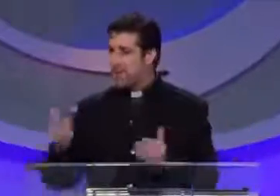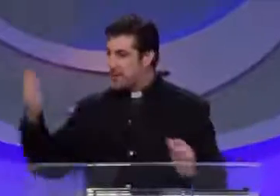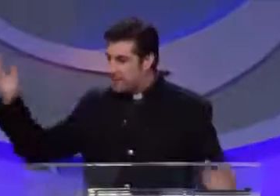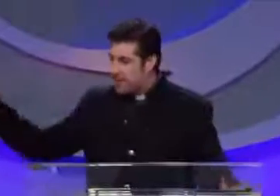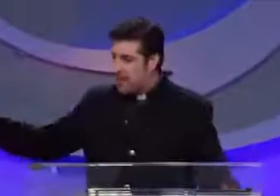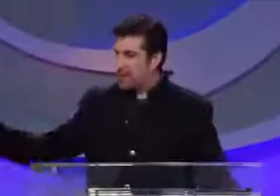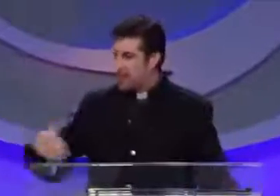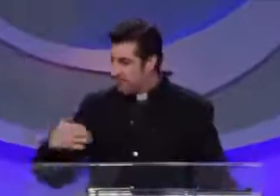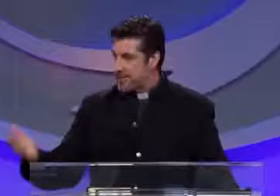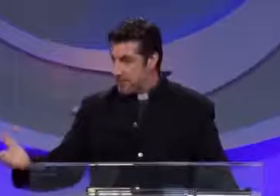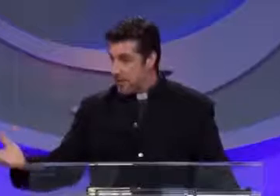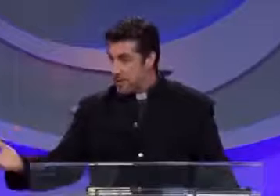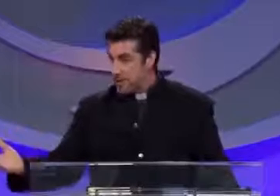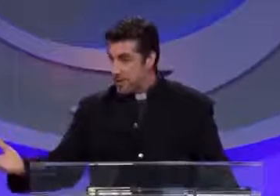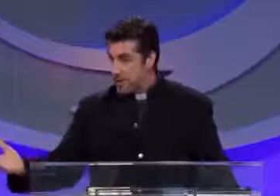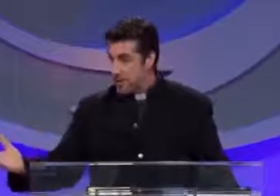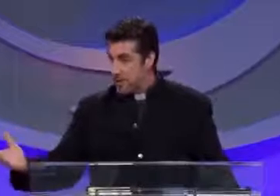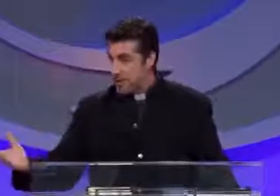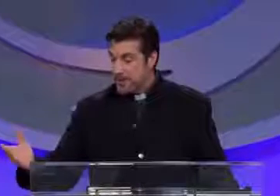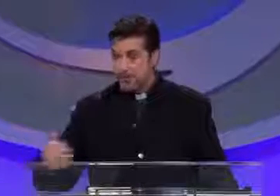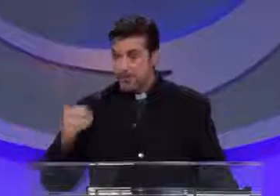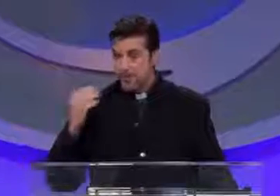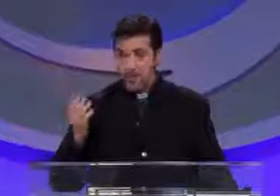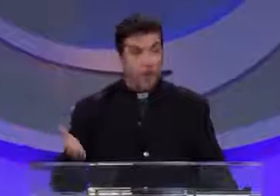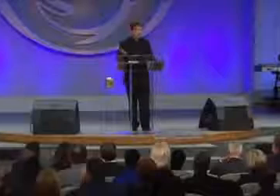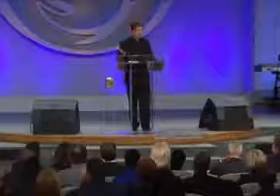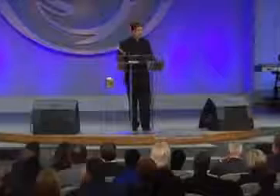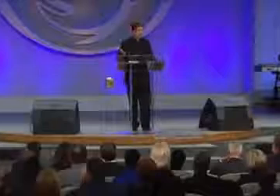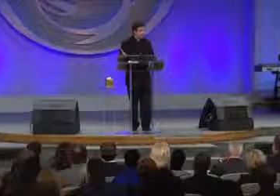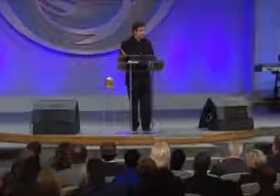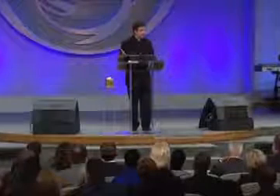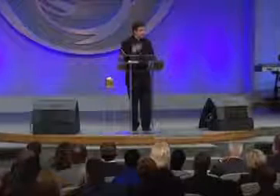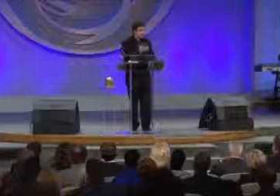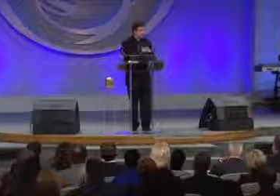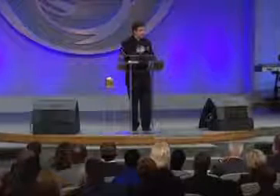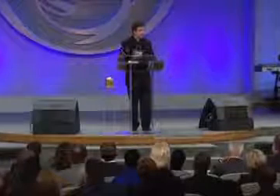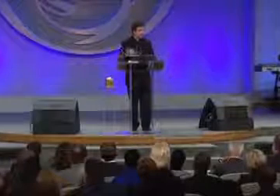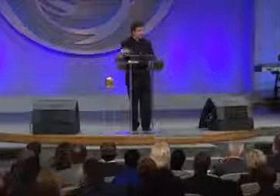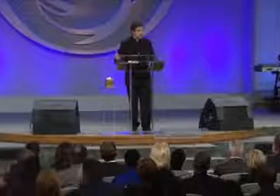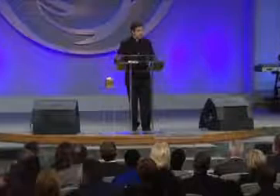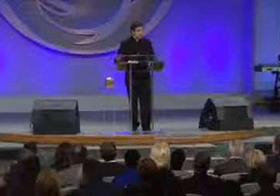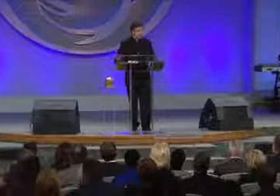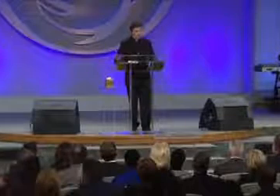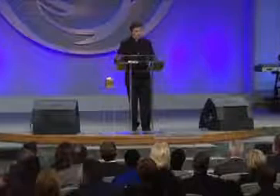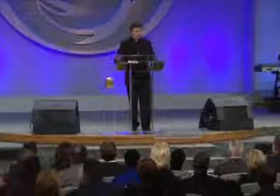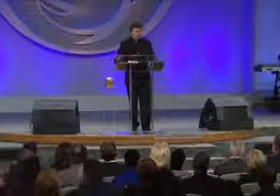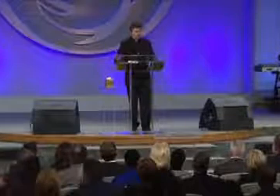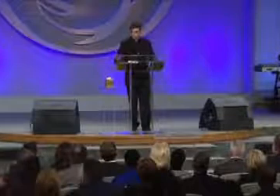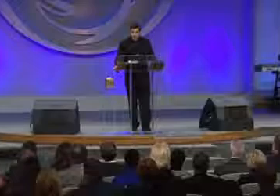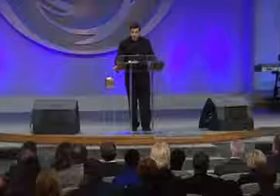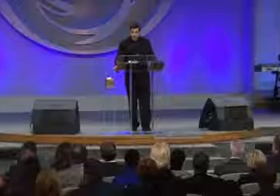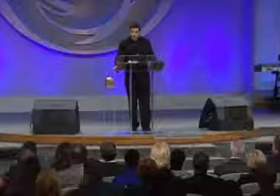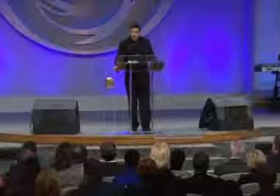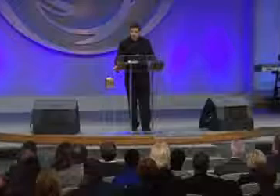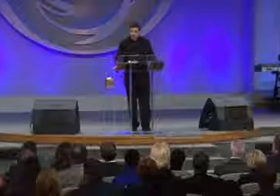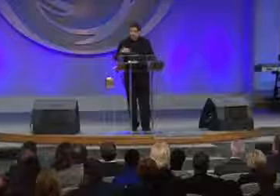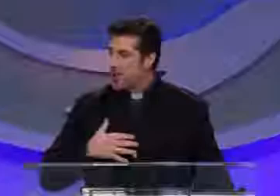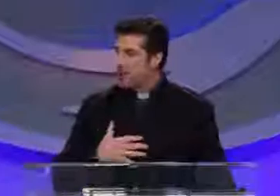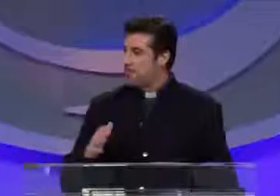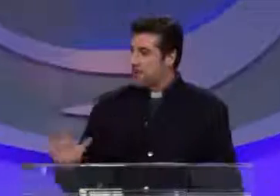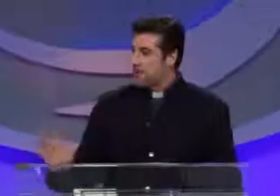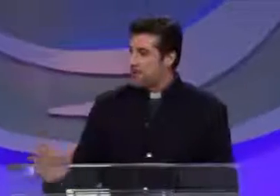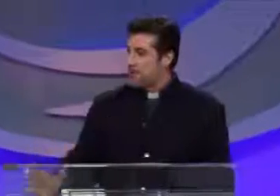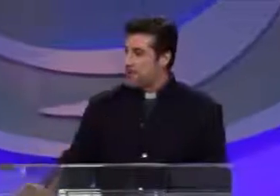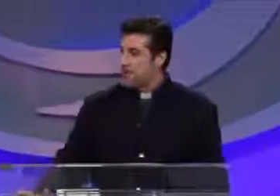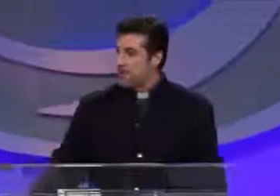you'd understand. This is important for you. It's important for the partners, because you support the work I do. But this